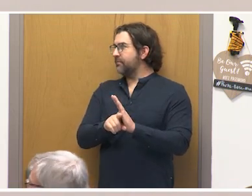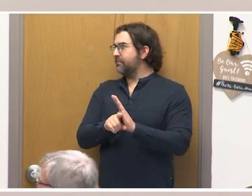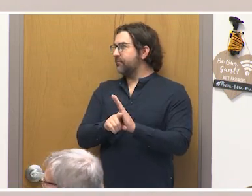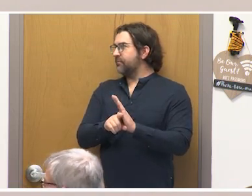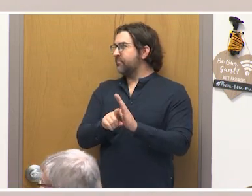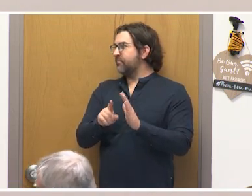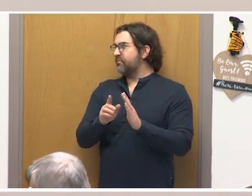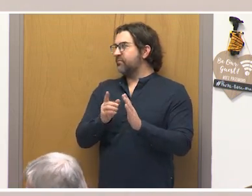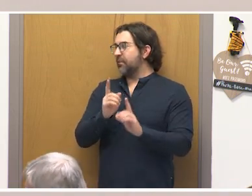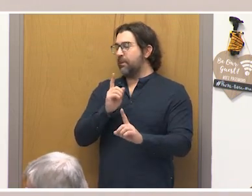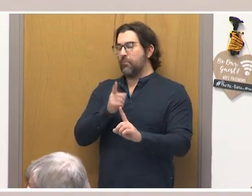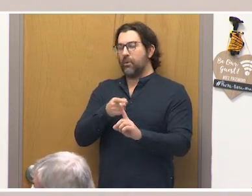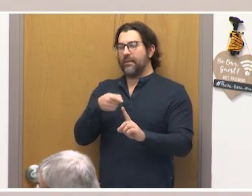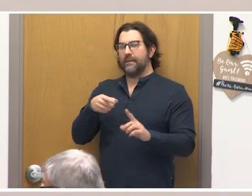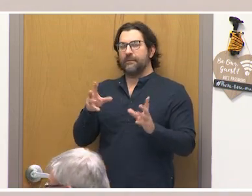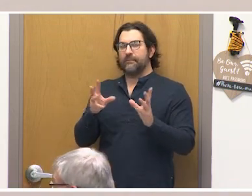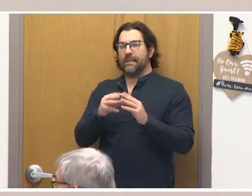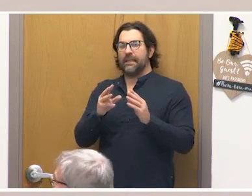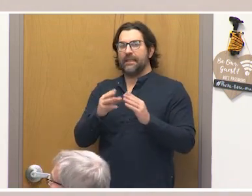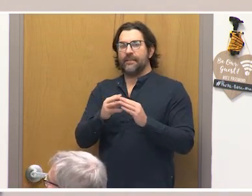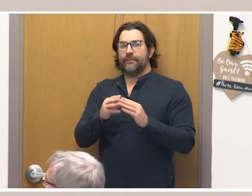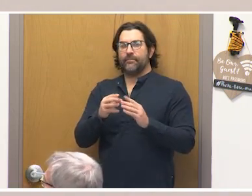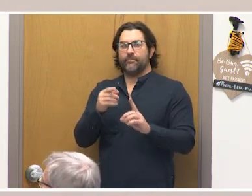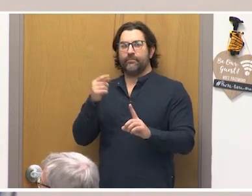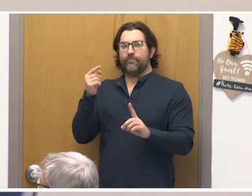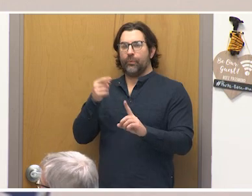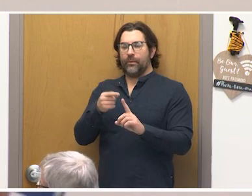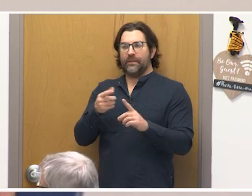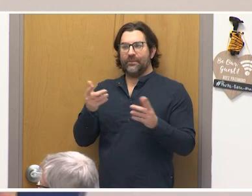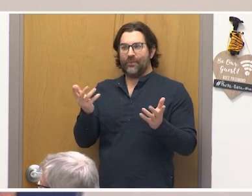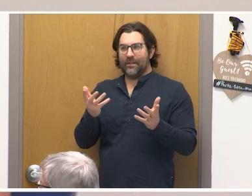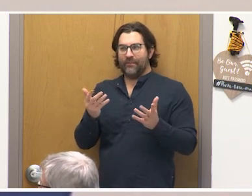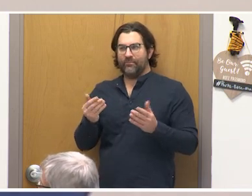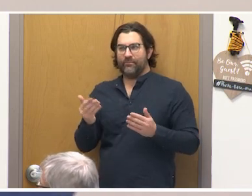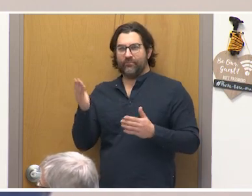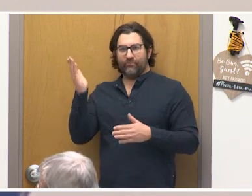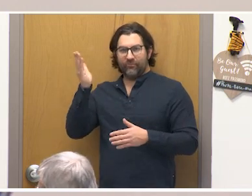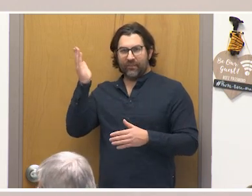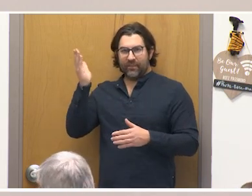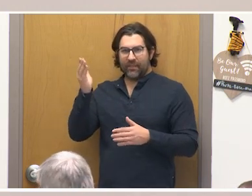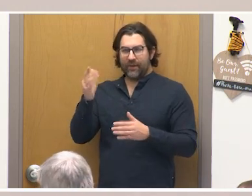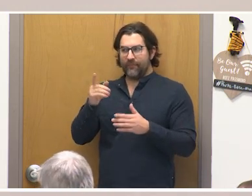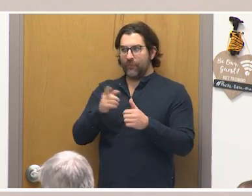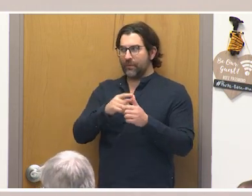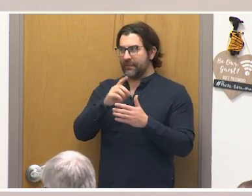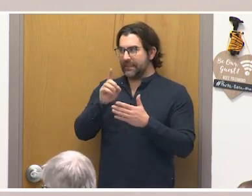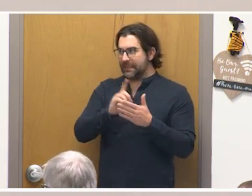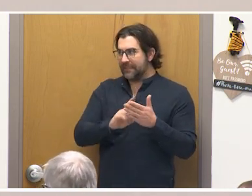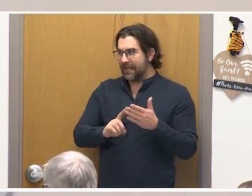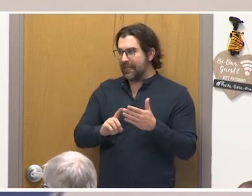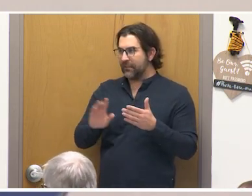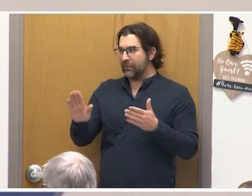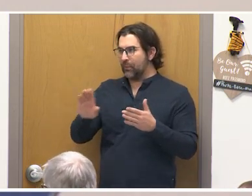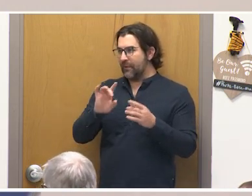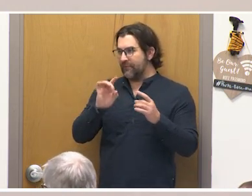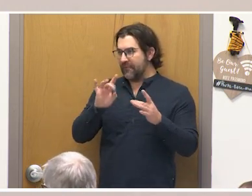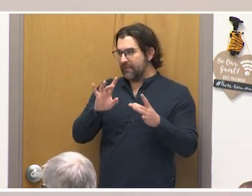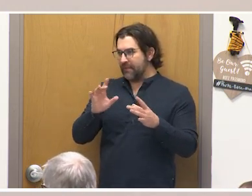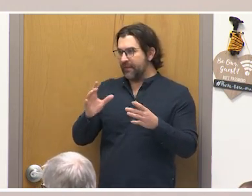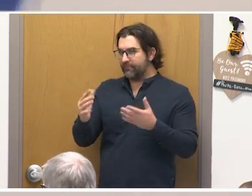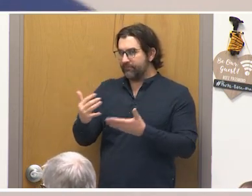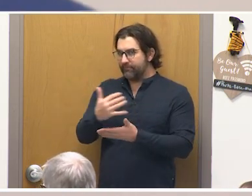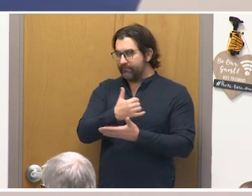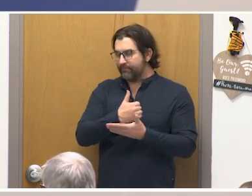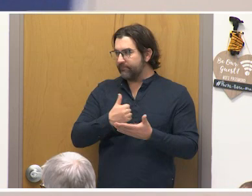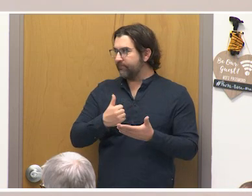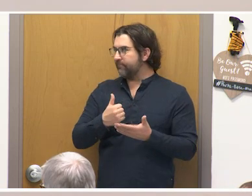overview of the purpose of the meeting. So the purpose of the meeting is to present to you our preliminary designs and gather your feedback as we move forward with